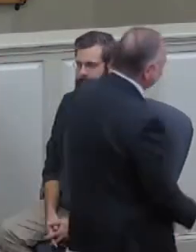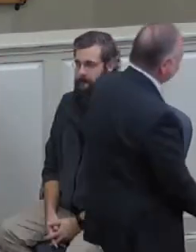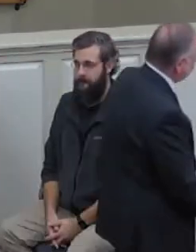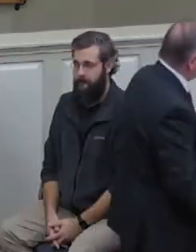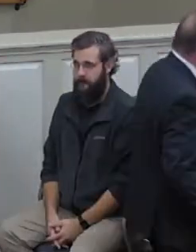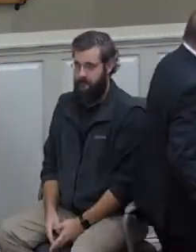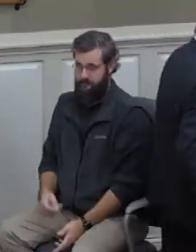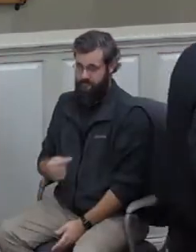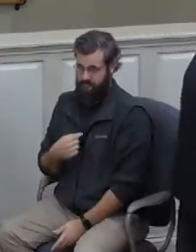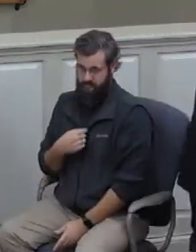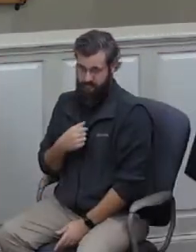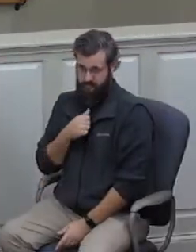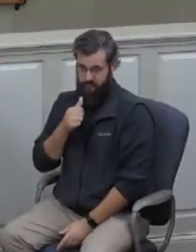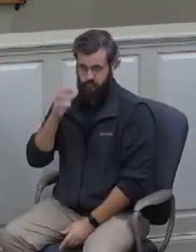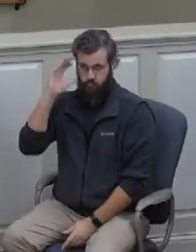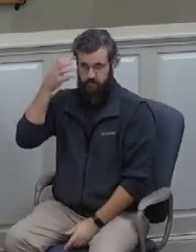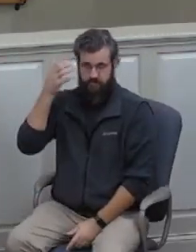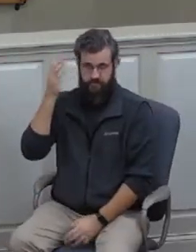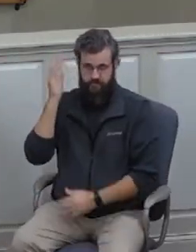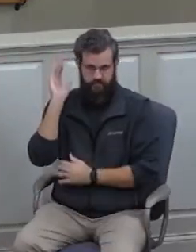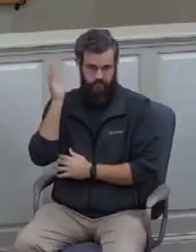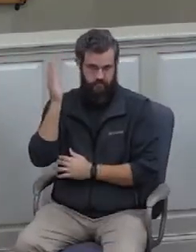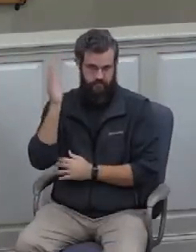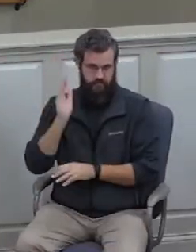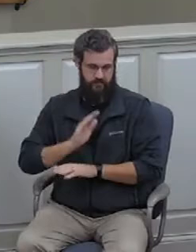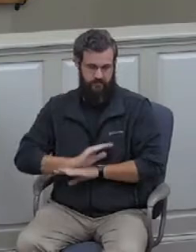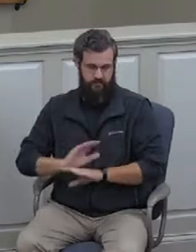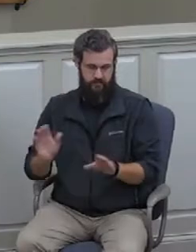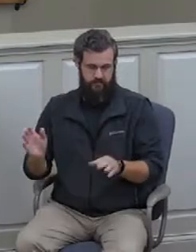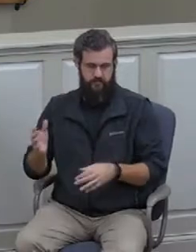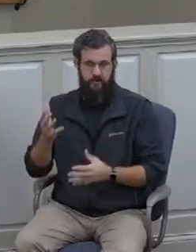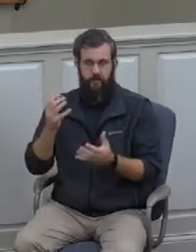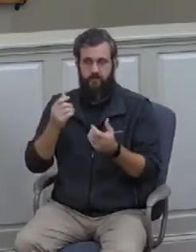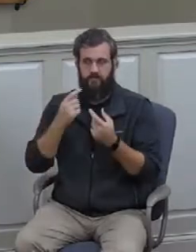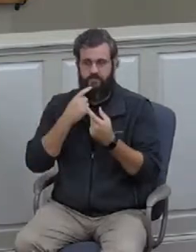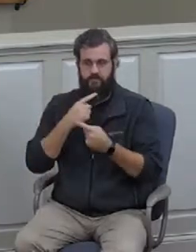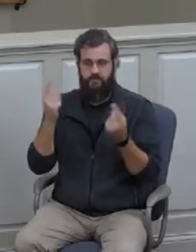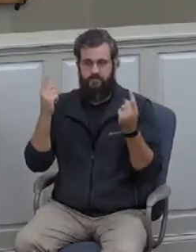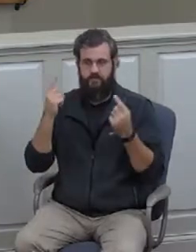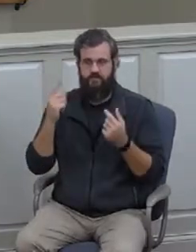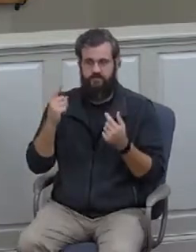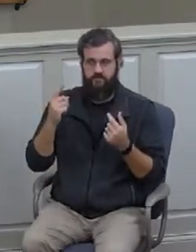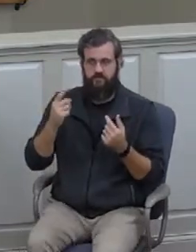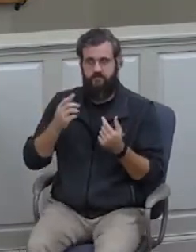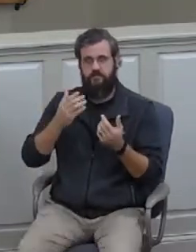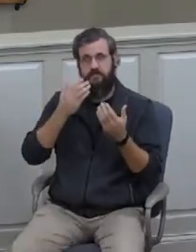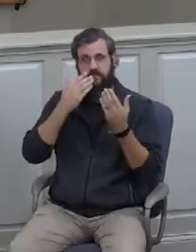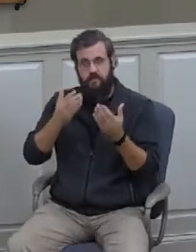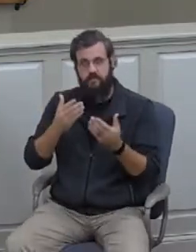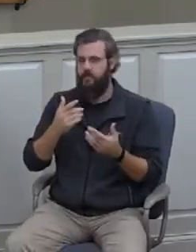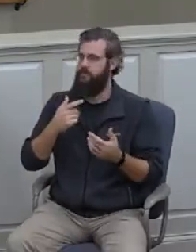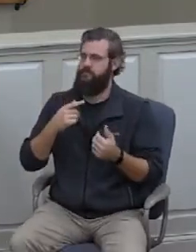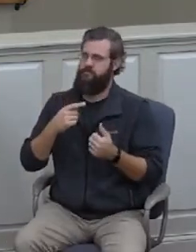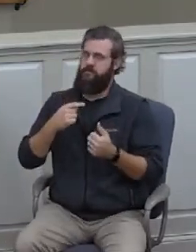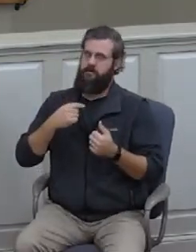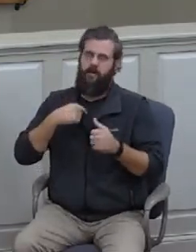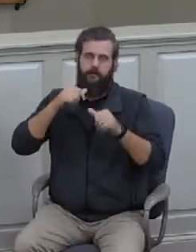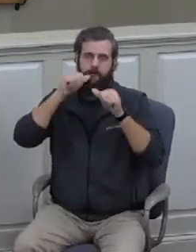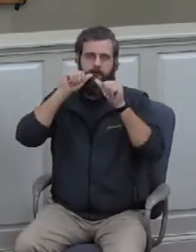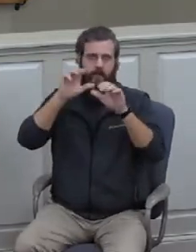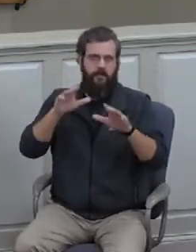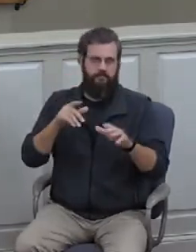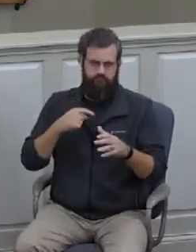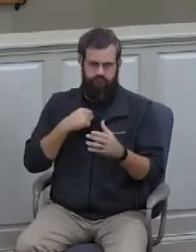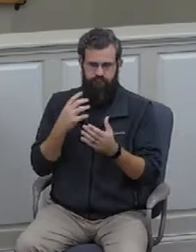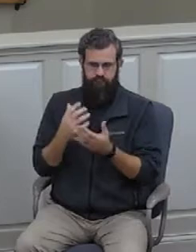I'm not big on speeches. I just want to say thank you. First, to say that I'm blessed that I was able